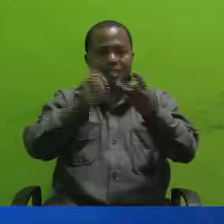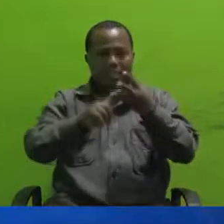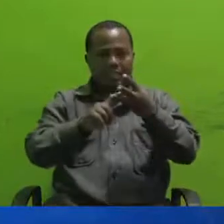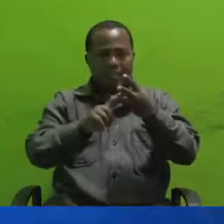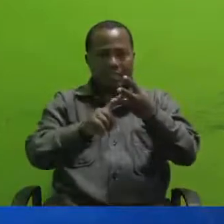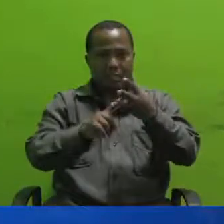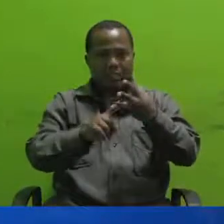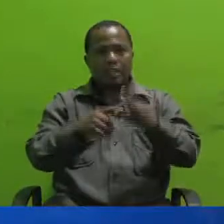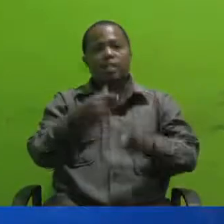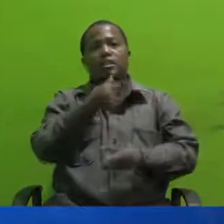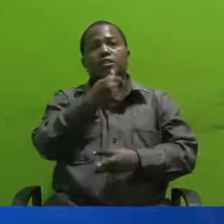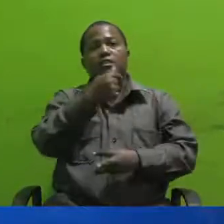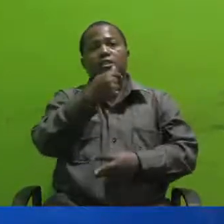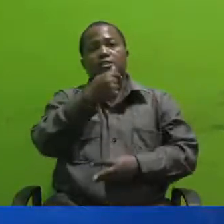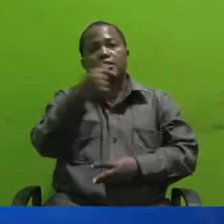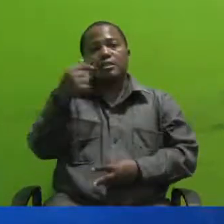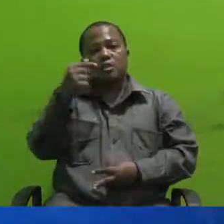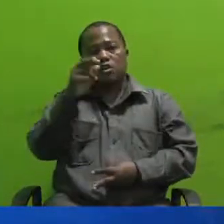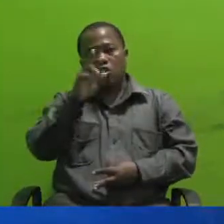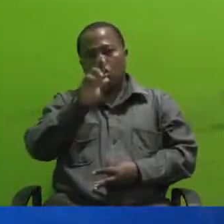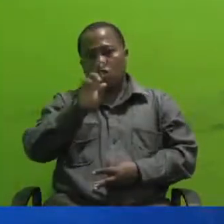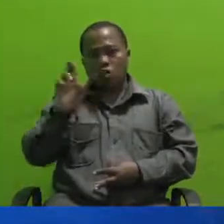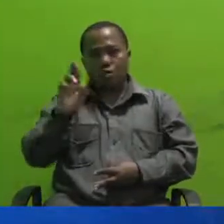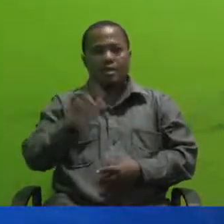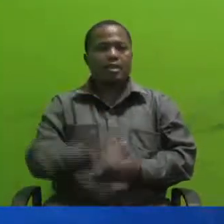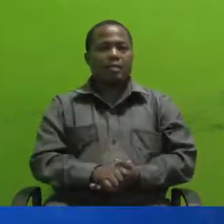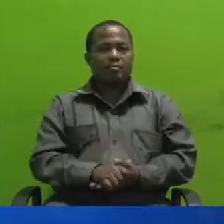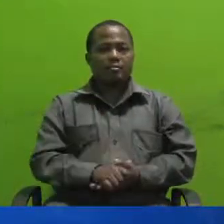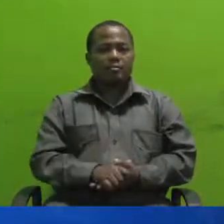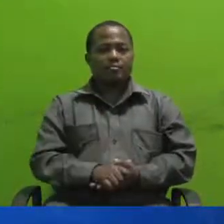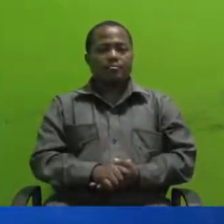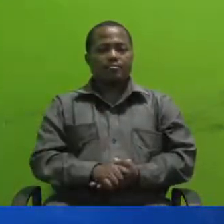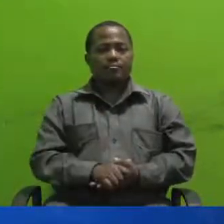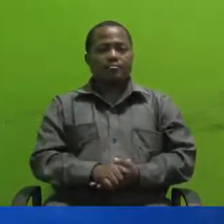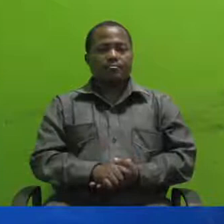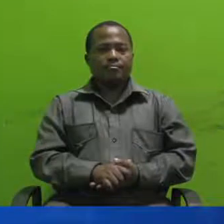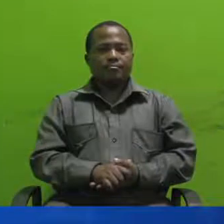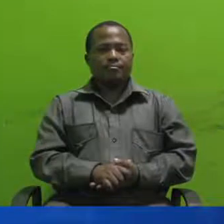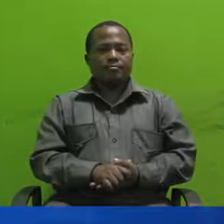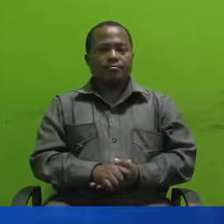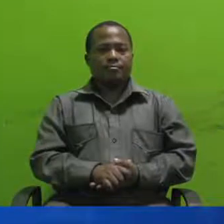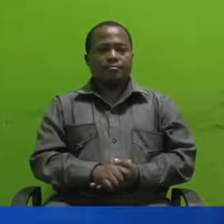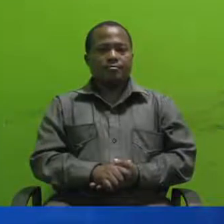basic trigonometrical ratios. Before we proceed further,